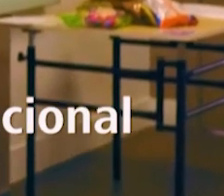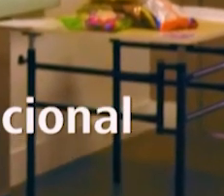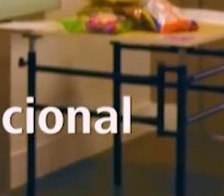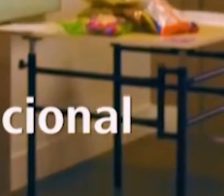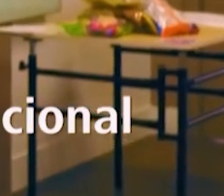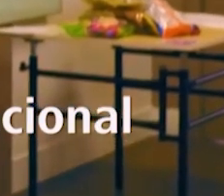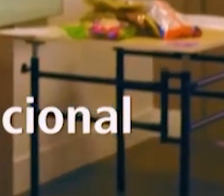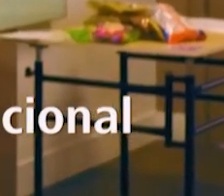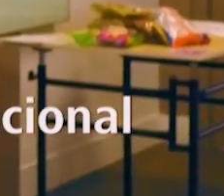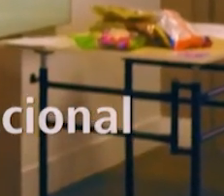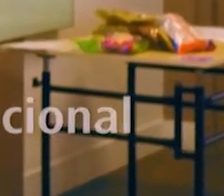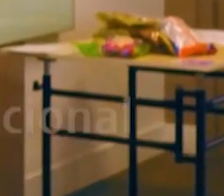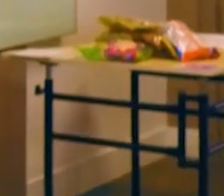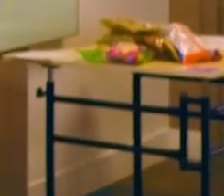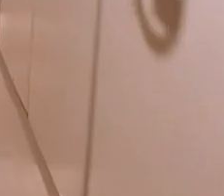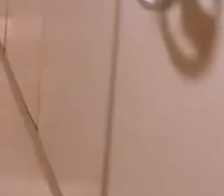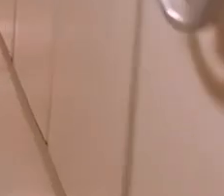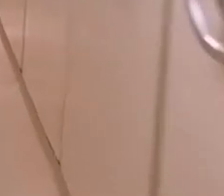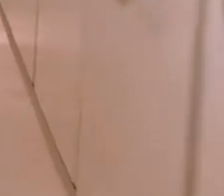Organizational learning,